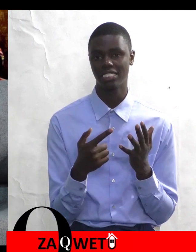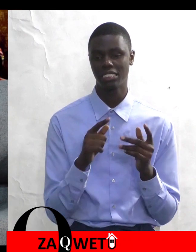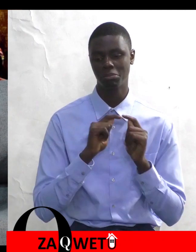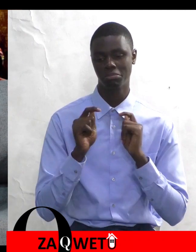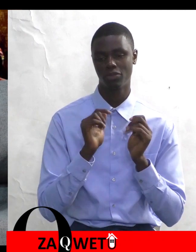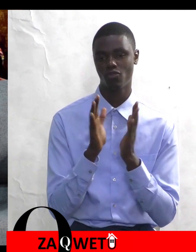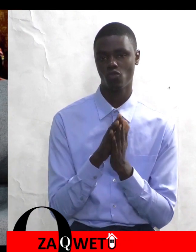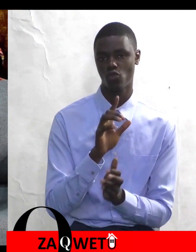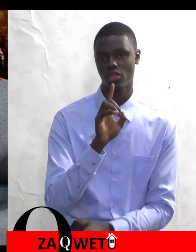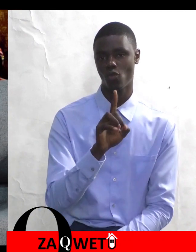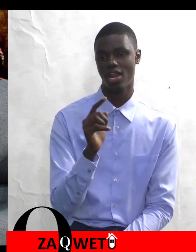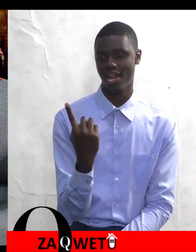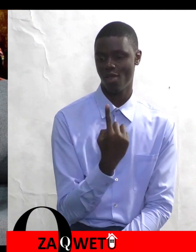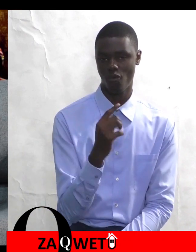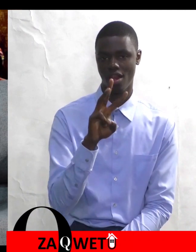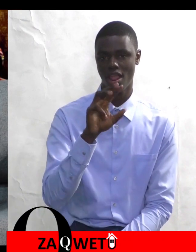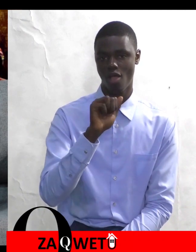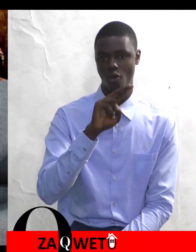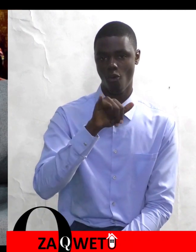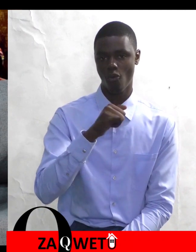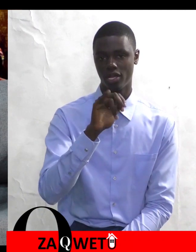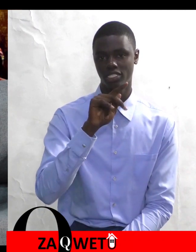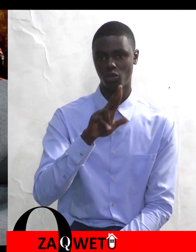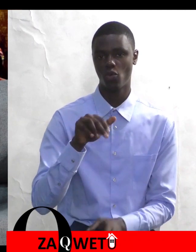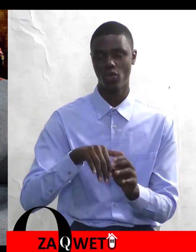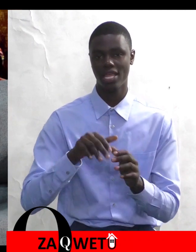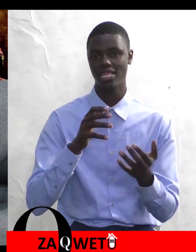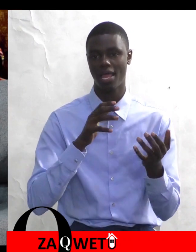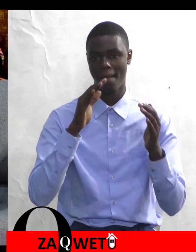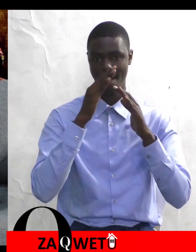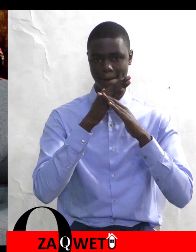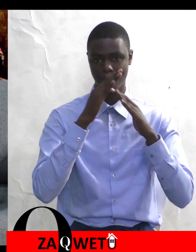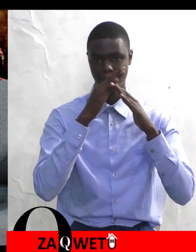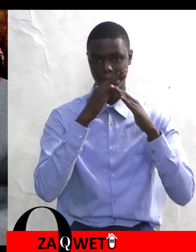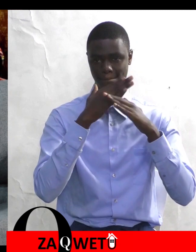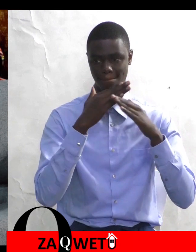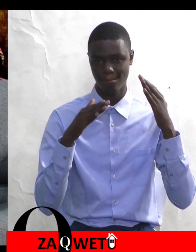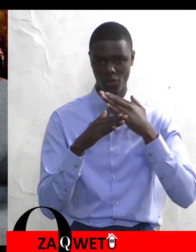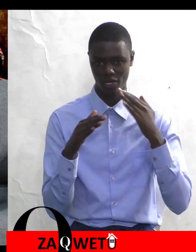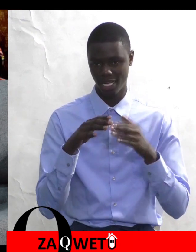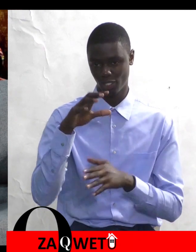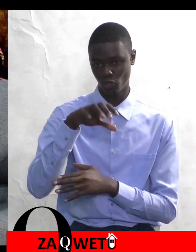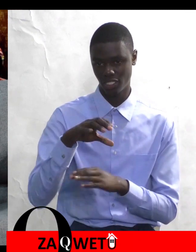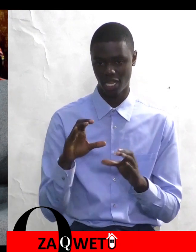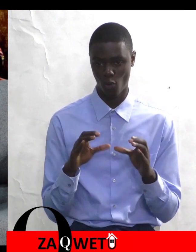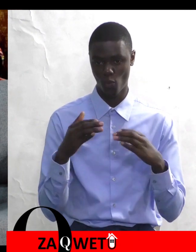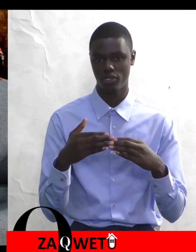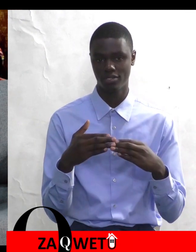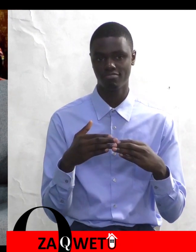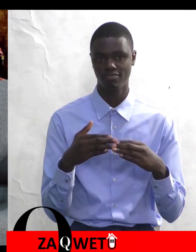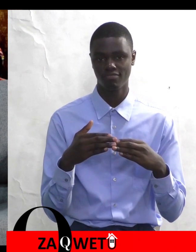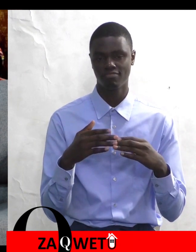hope you're enjoying this episode with the one and only Wanjiku in the building representing 254 Short